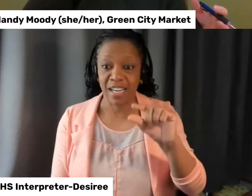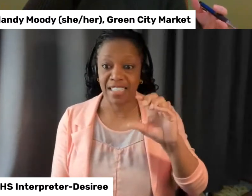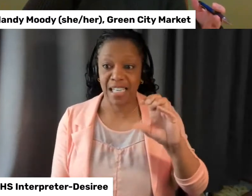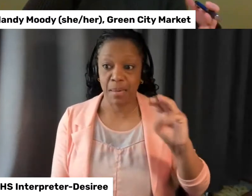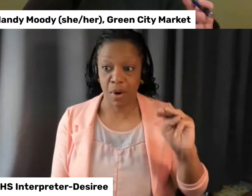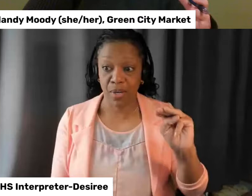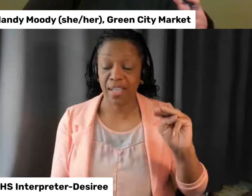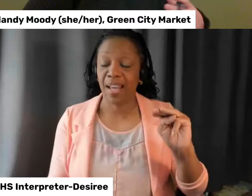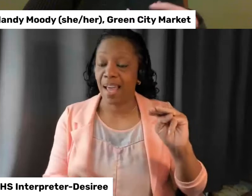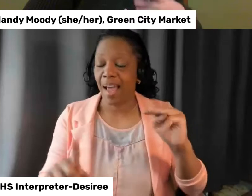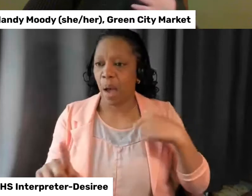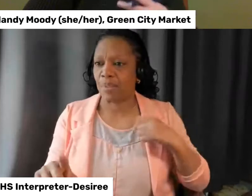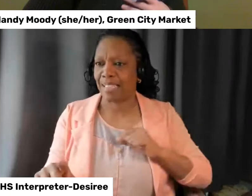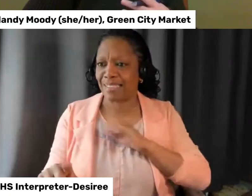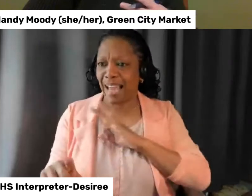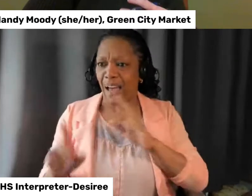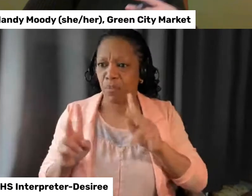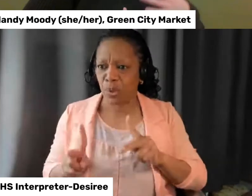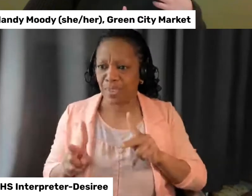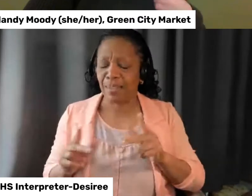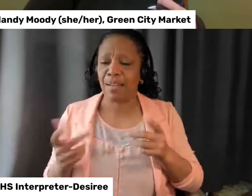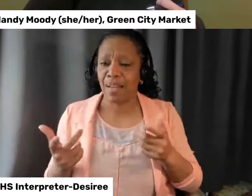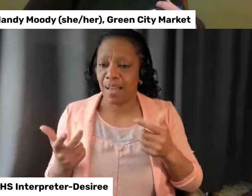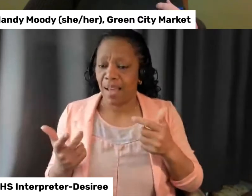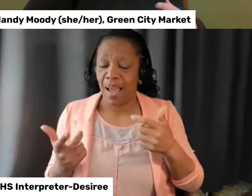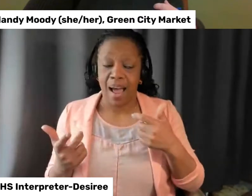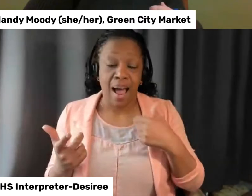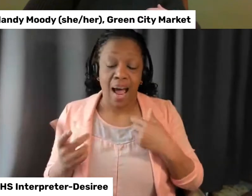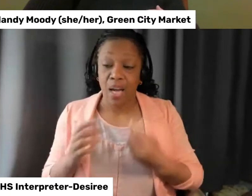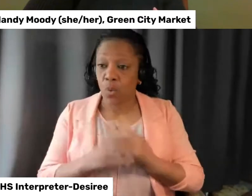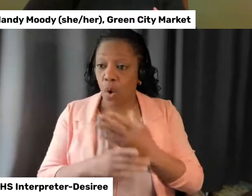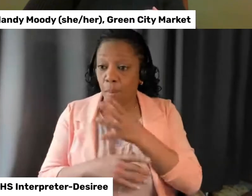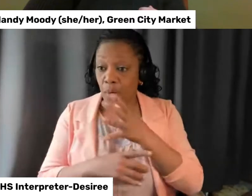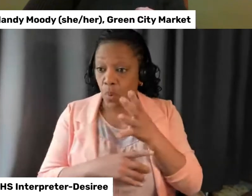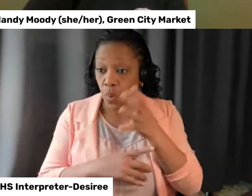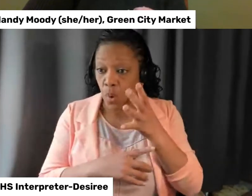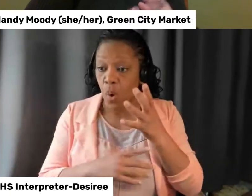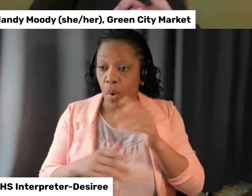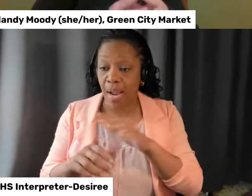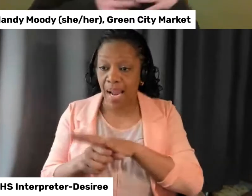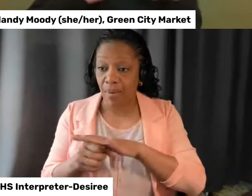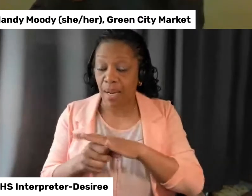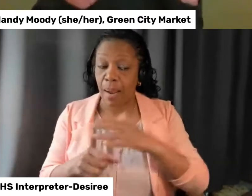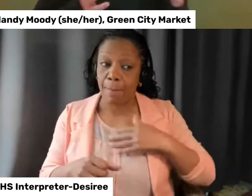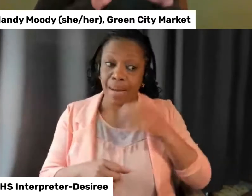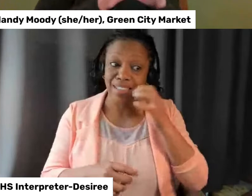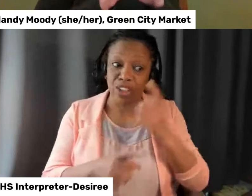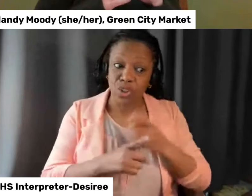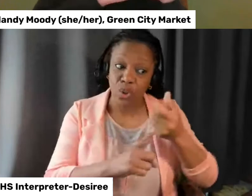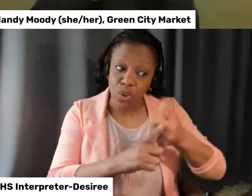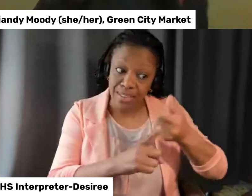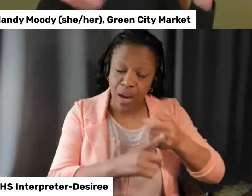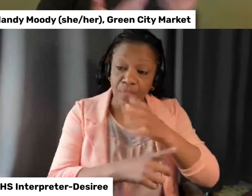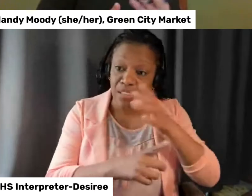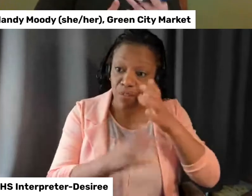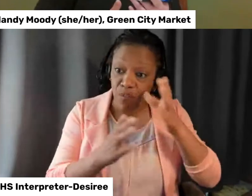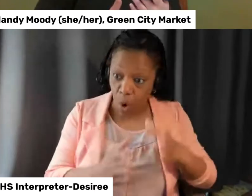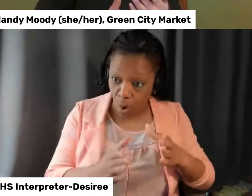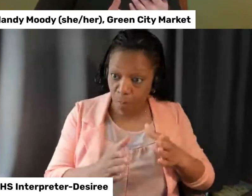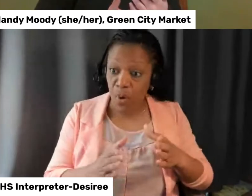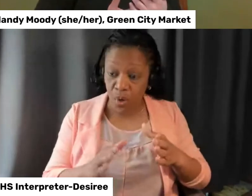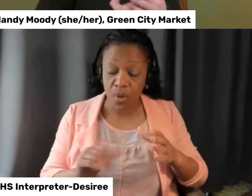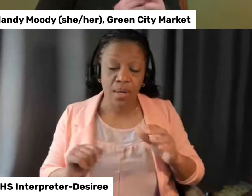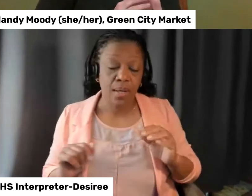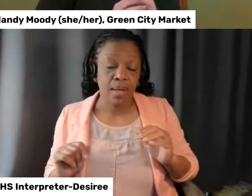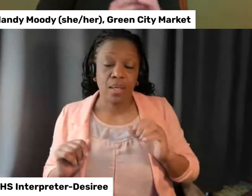nonprofit space, and I grew up in a rural area. My sister is a farmer by trade. So I knew the outside of